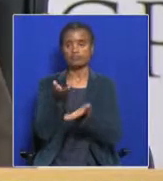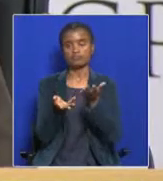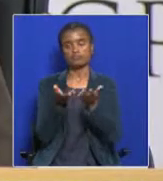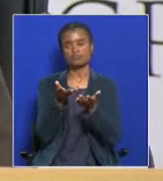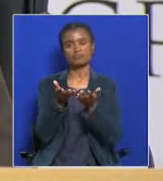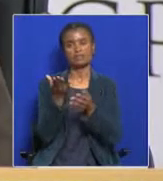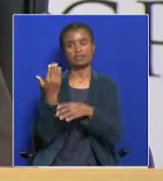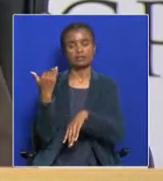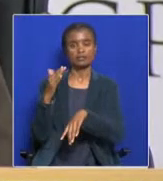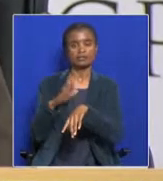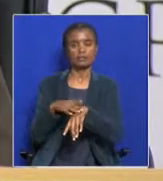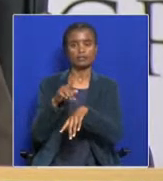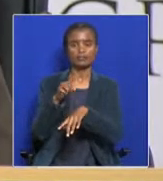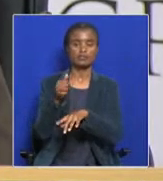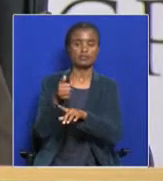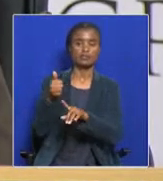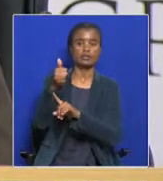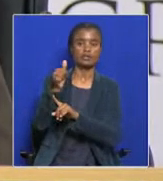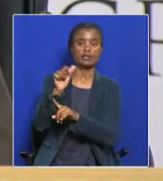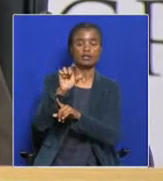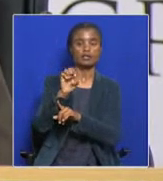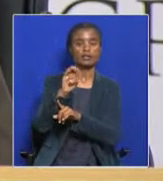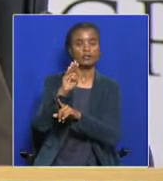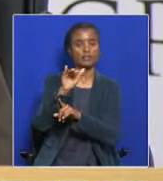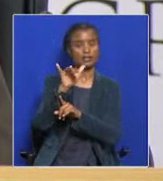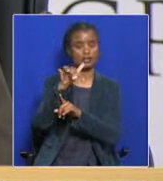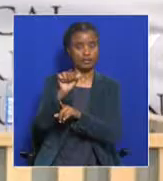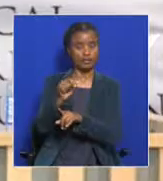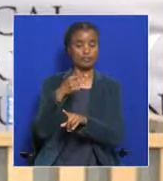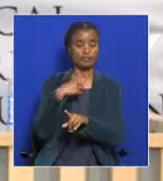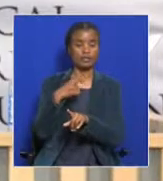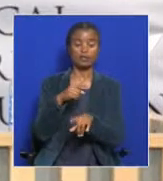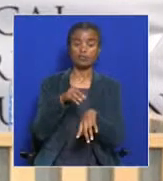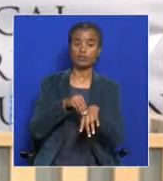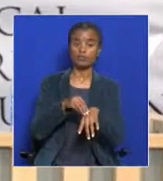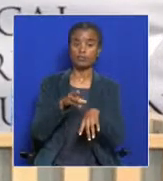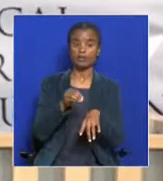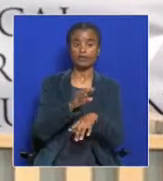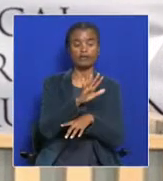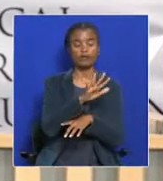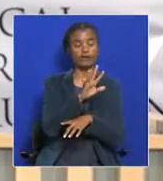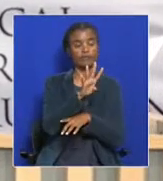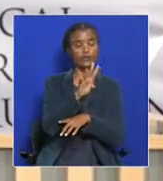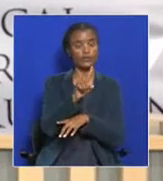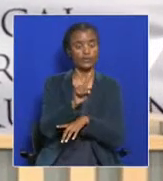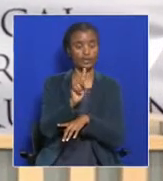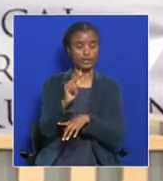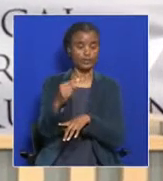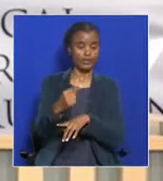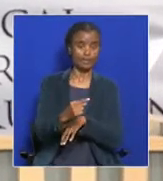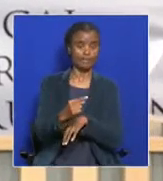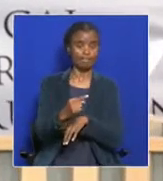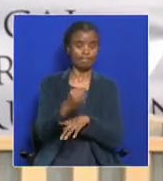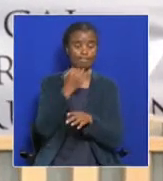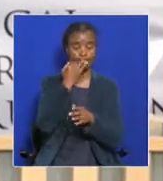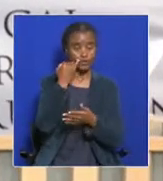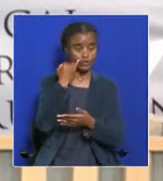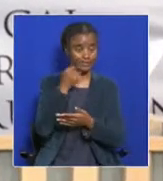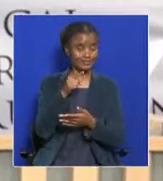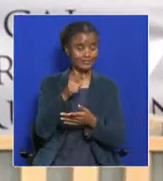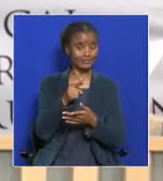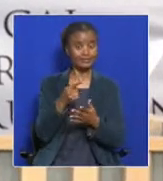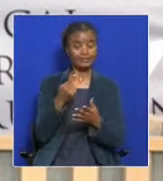Libeya, I have a crisis, I have 541 kilograms of heroin under threat of being stolen. Amazimtoti has